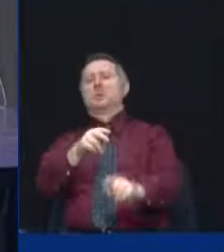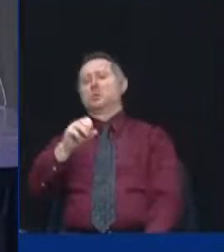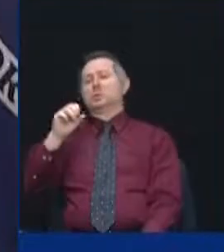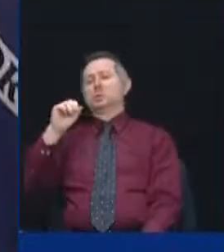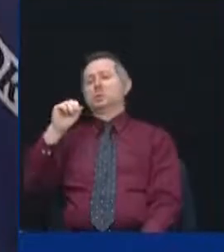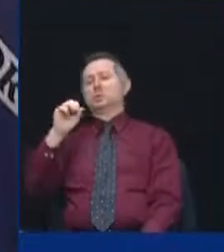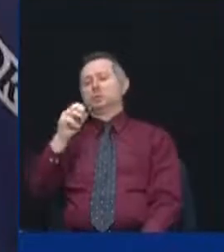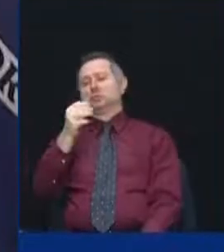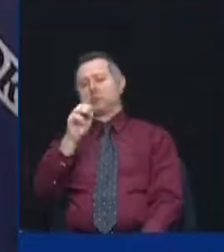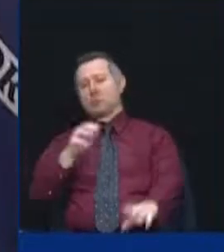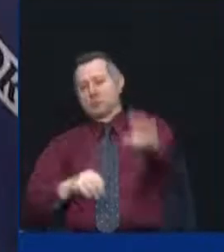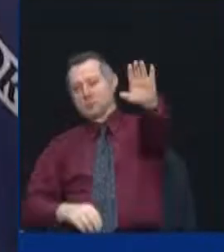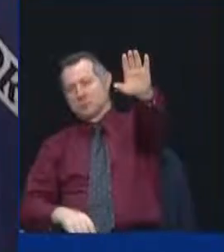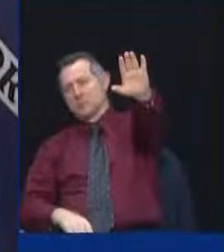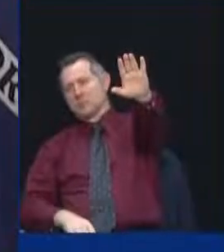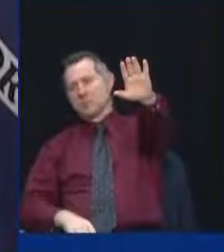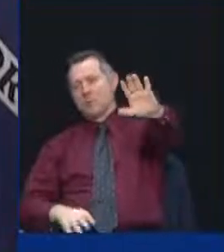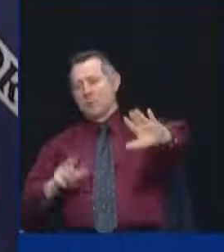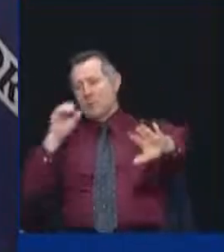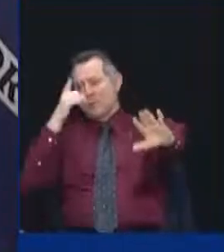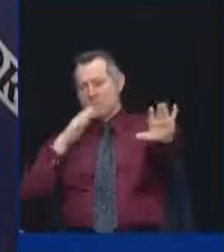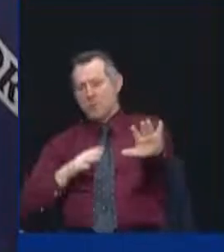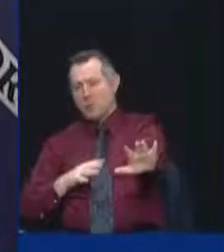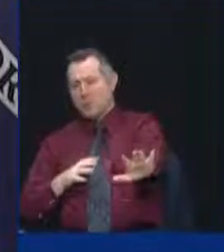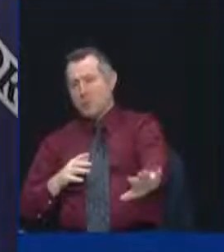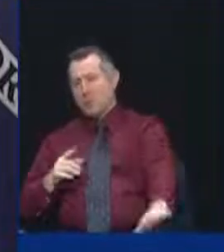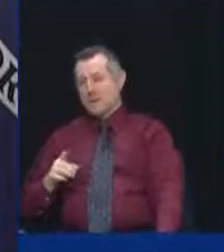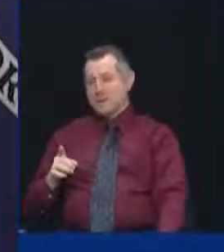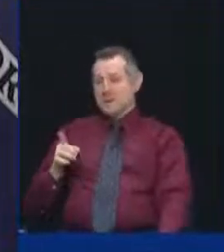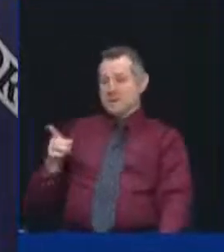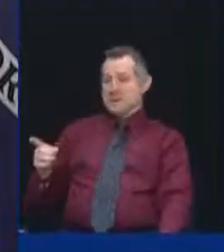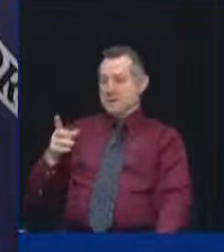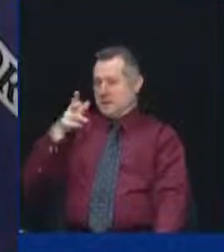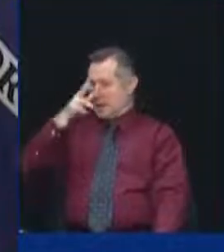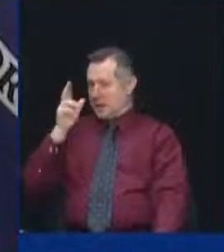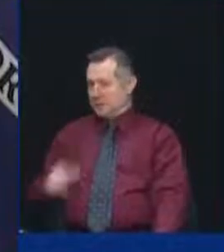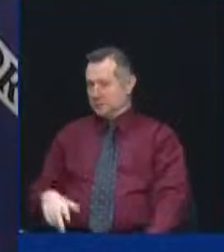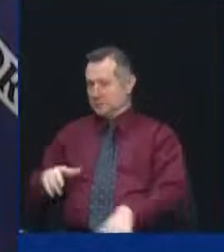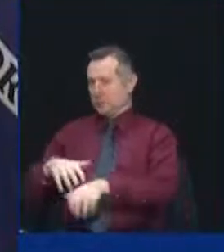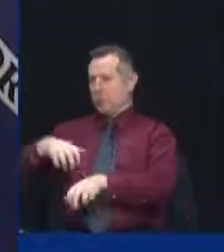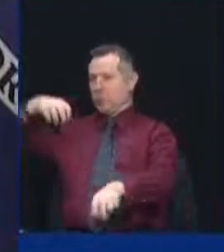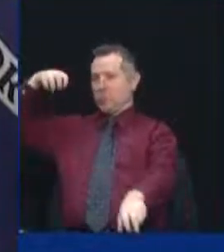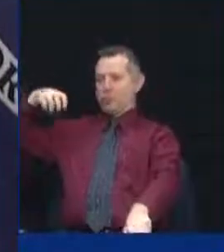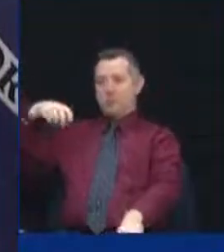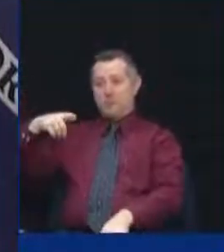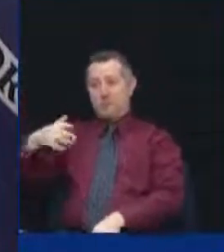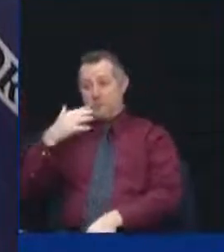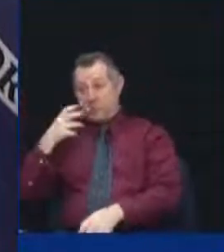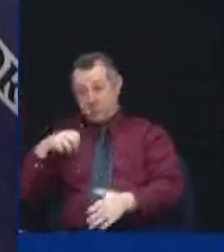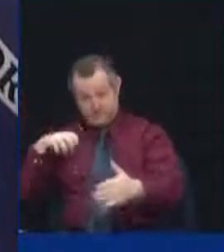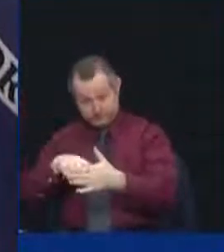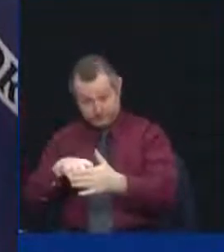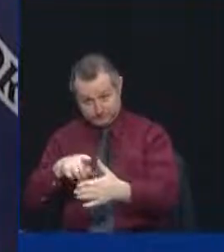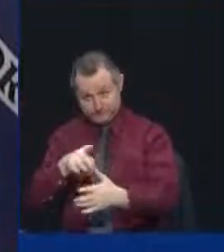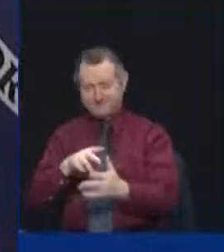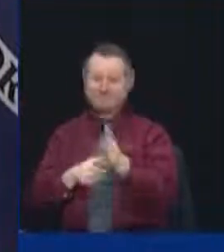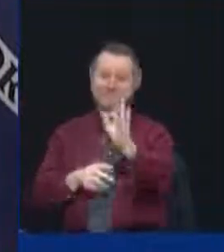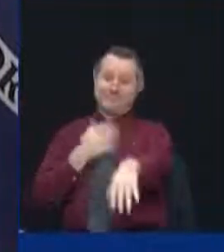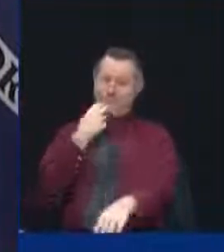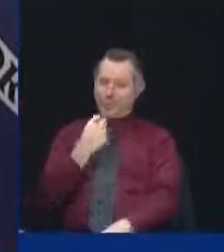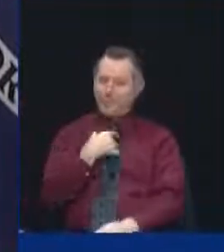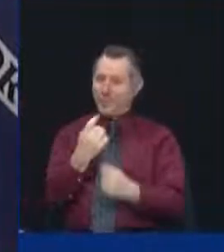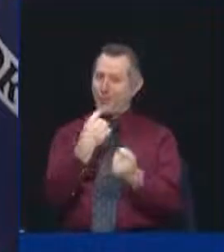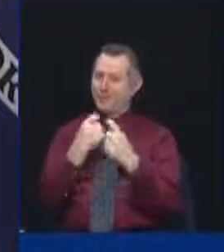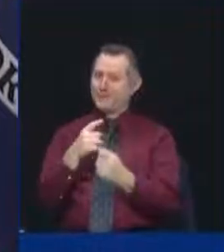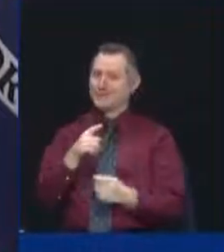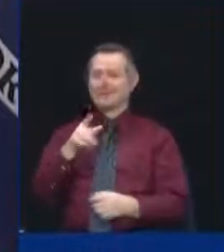like the sections are going to be you get a good seat, I get a bad seat. You know what I mean? It's not like you